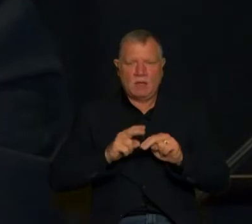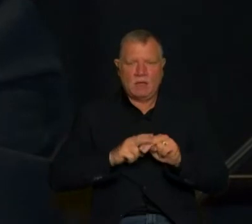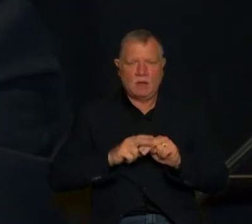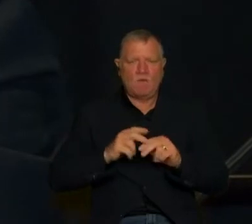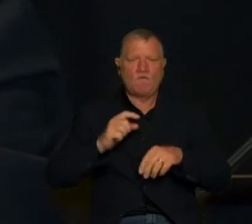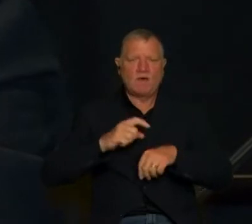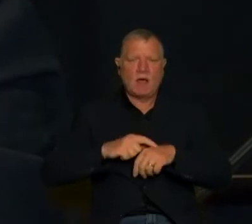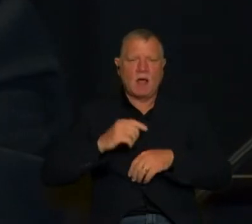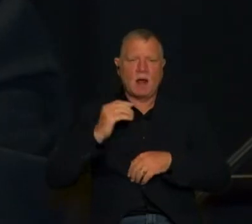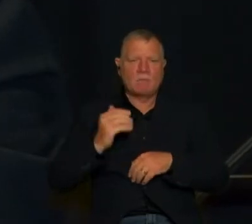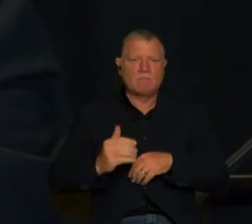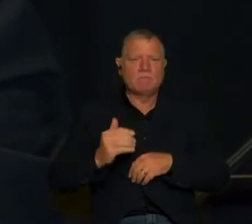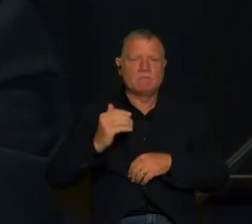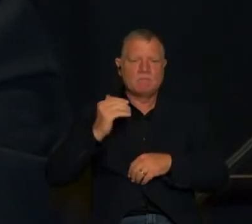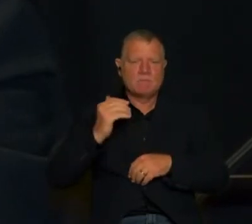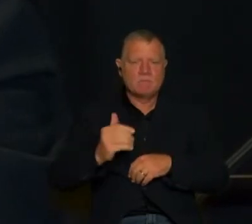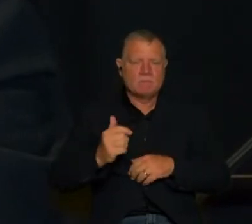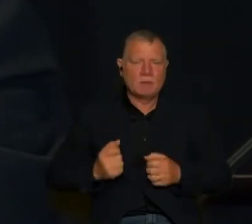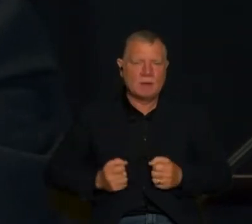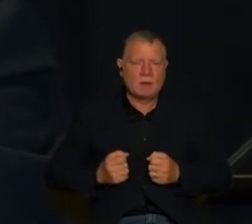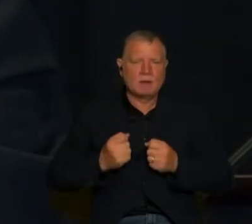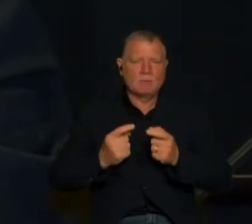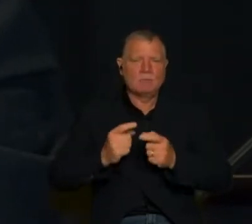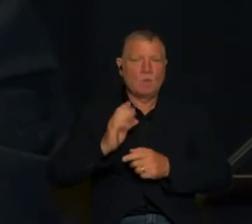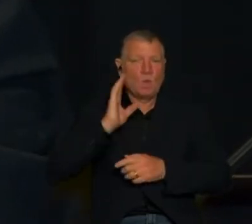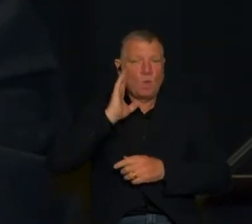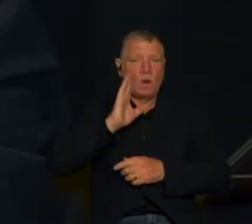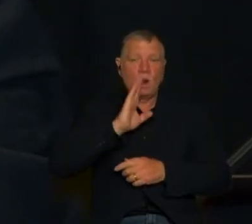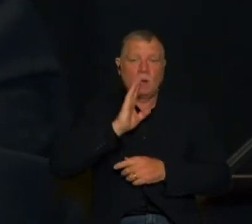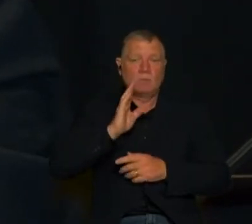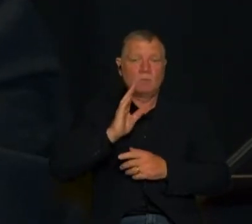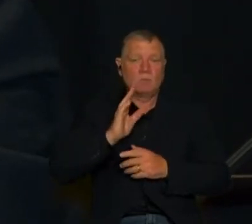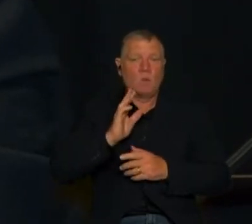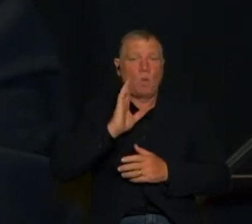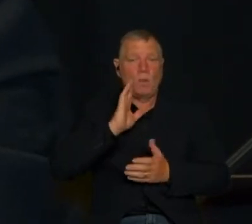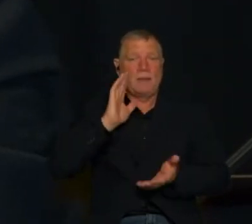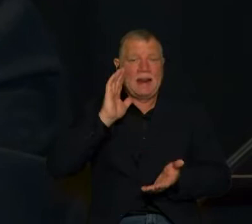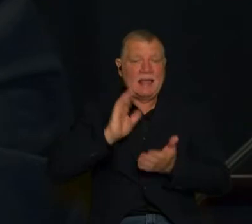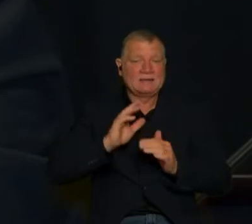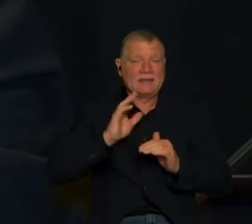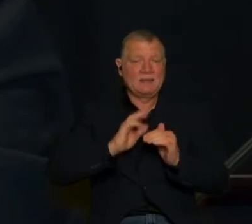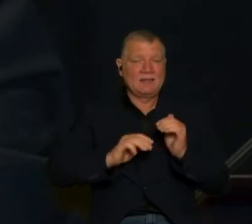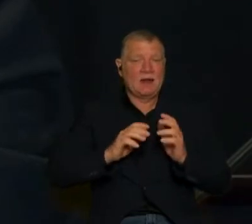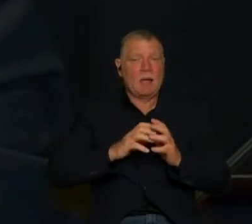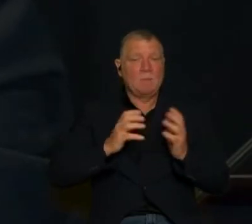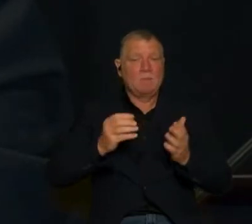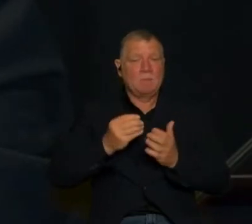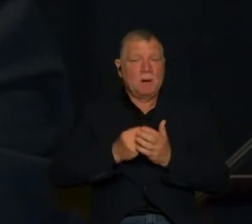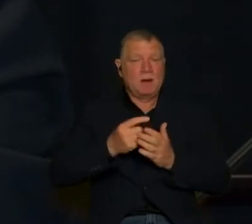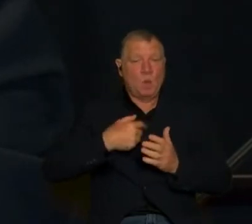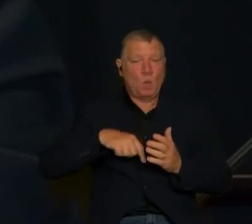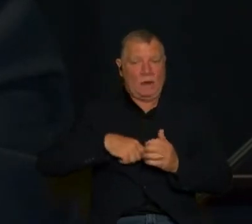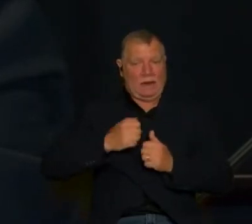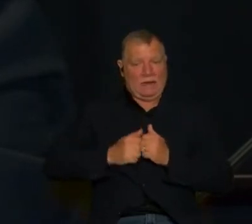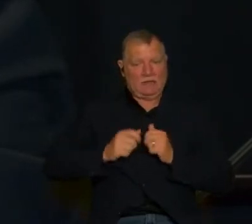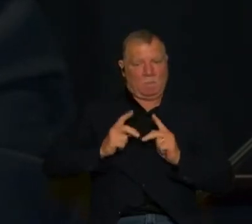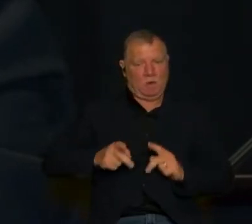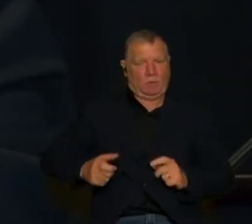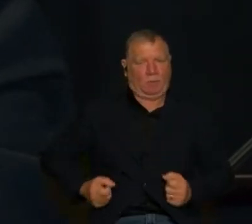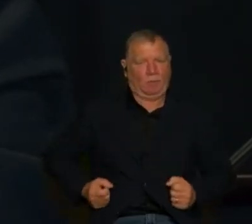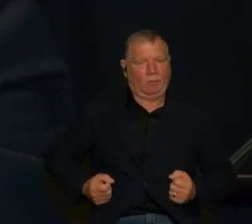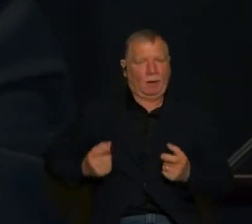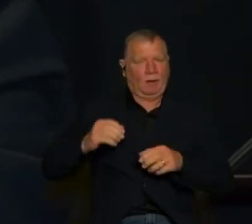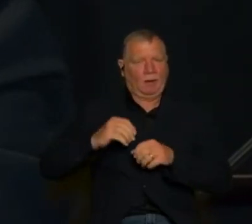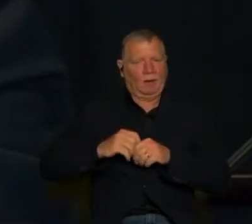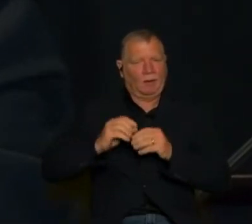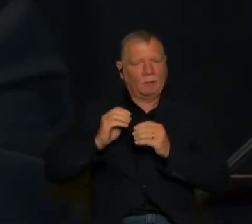over time in toll expenses is really going to be much less than the amount of money we each spend on